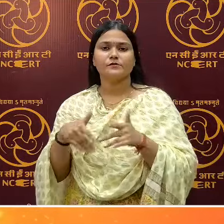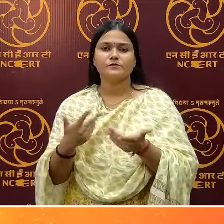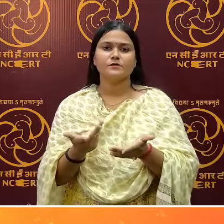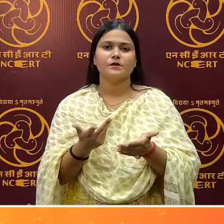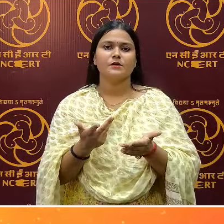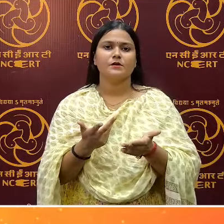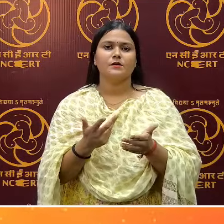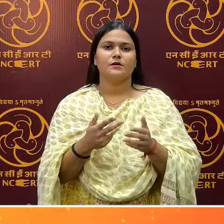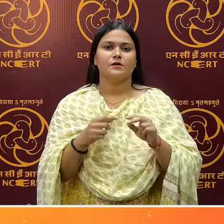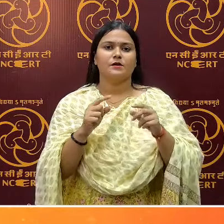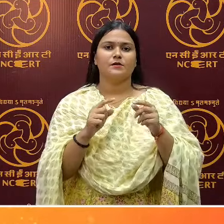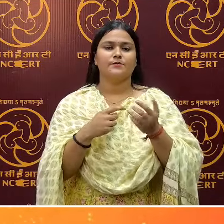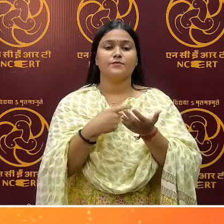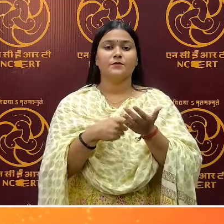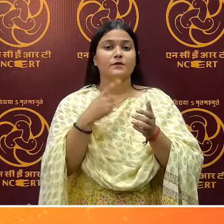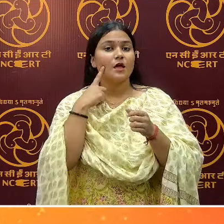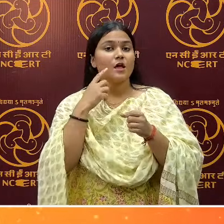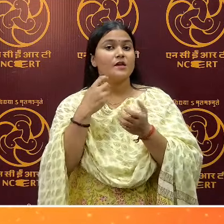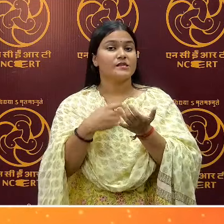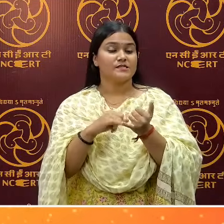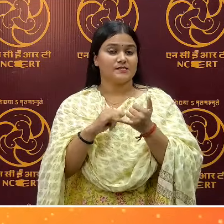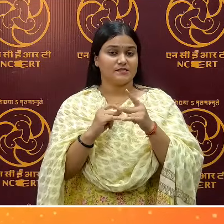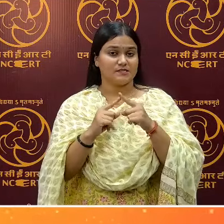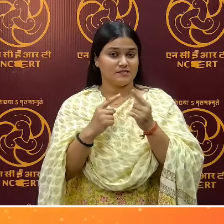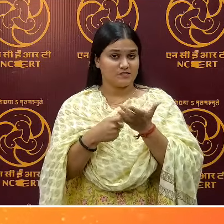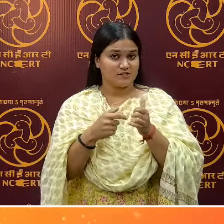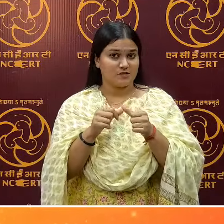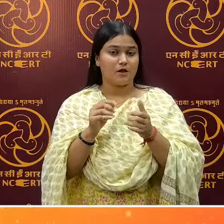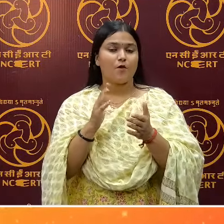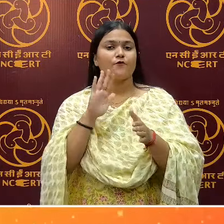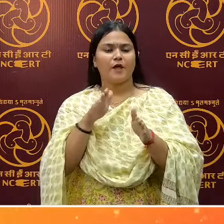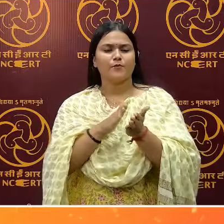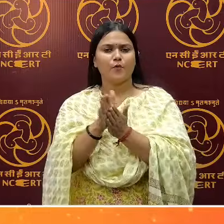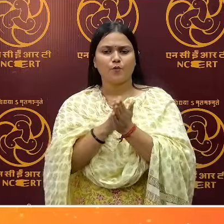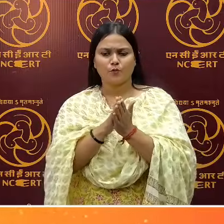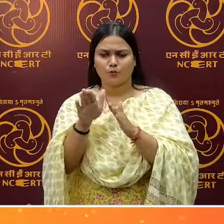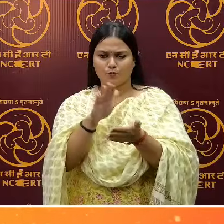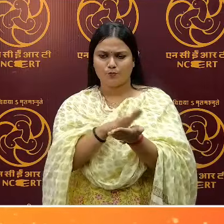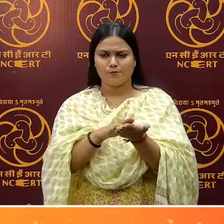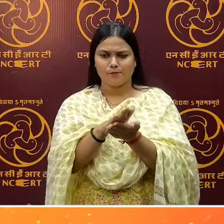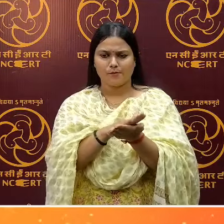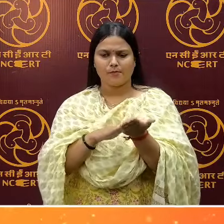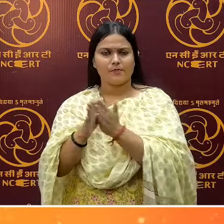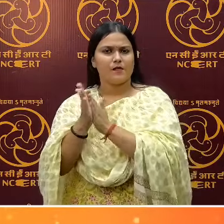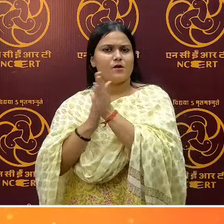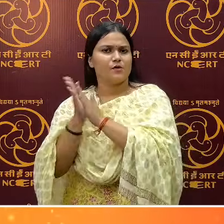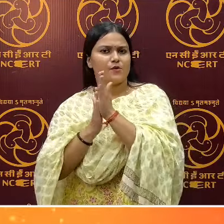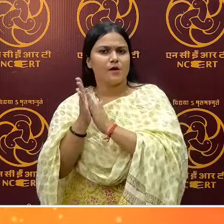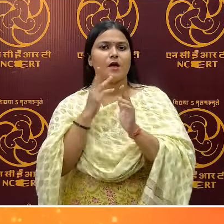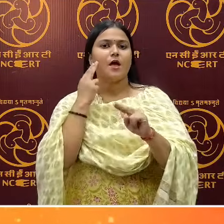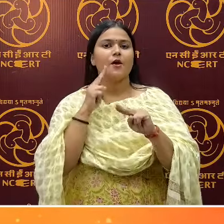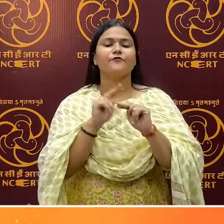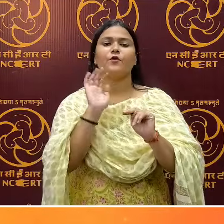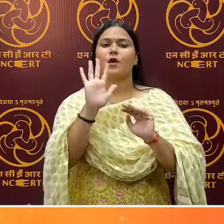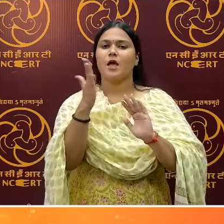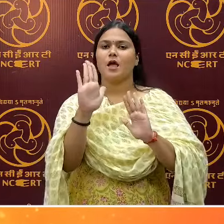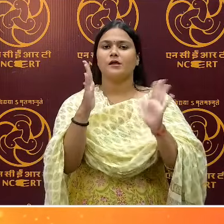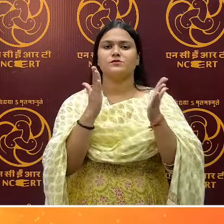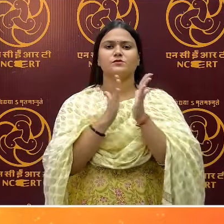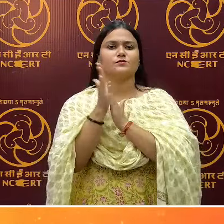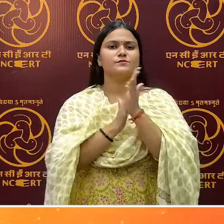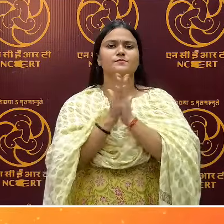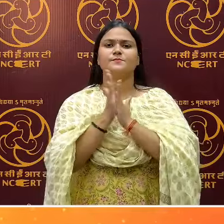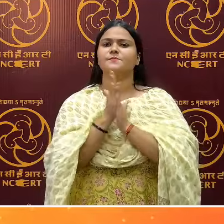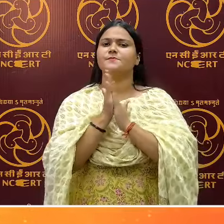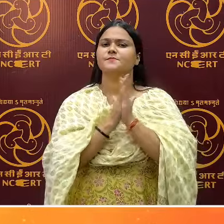friction. So just understand when the two surfaces are rubbing against each other. You can try with your hands if you are rubbing against each other.